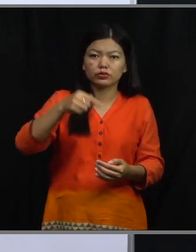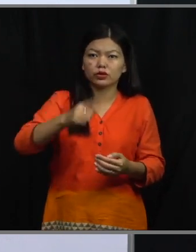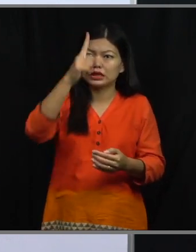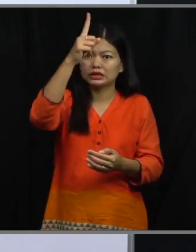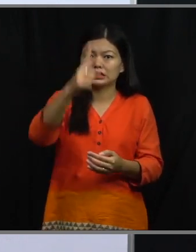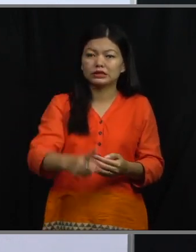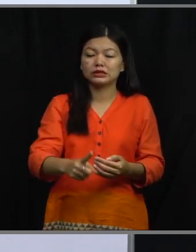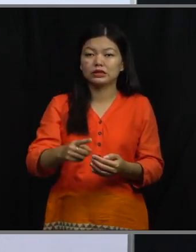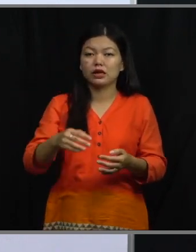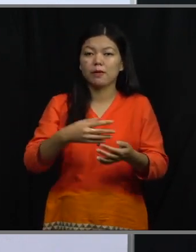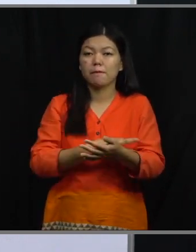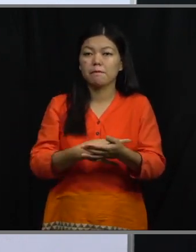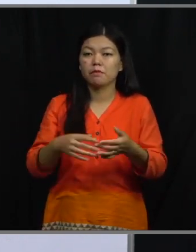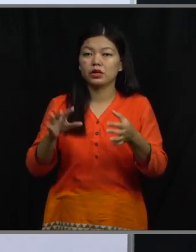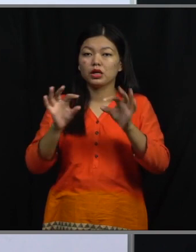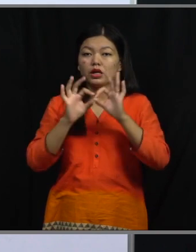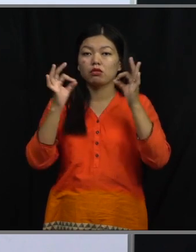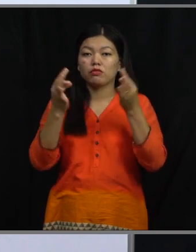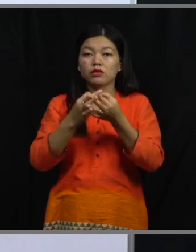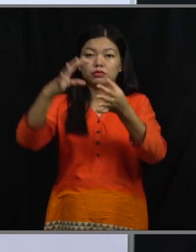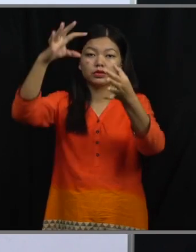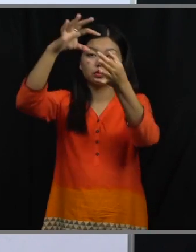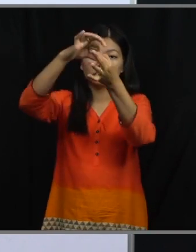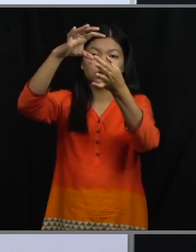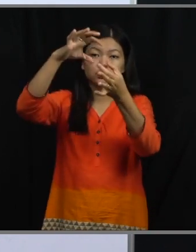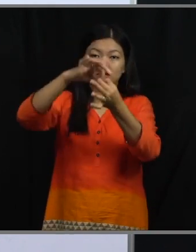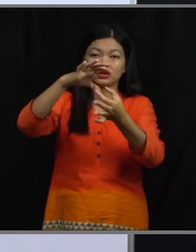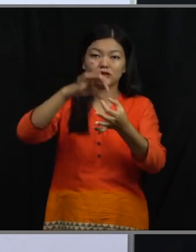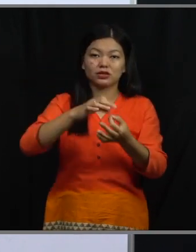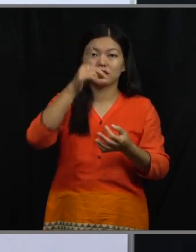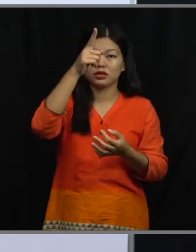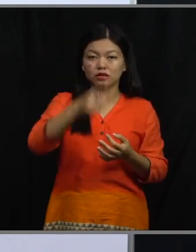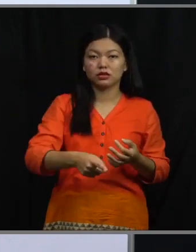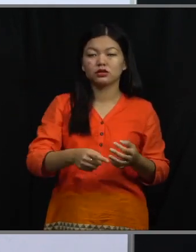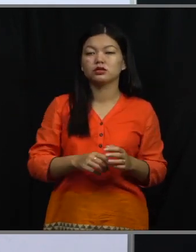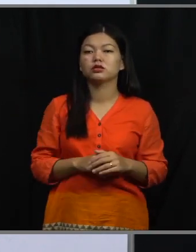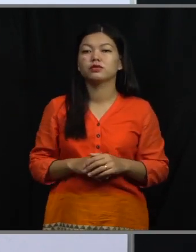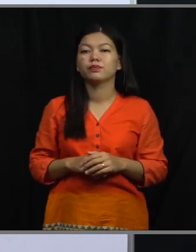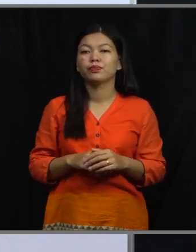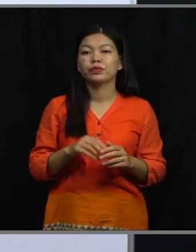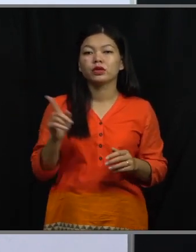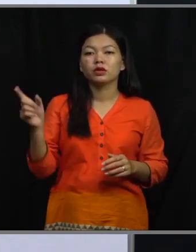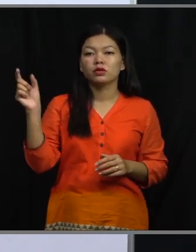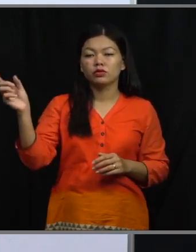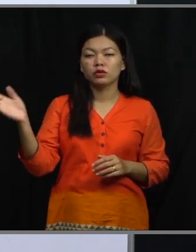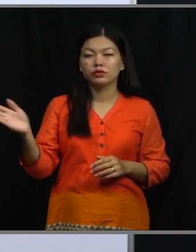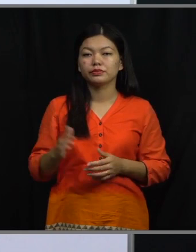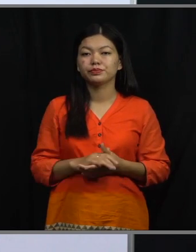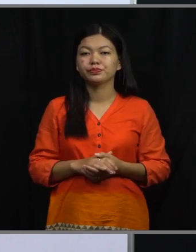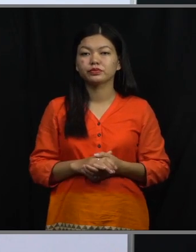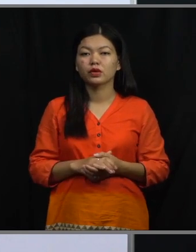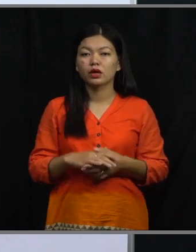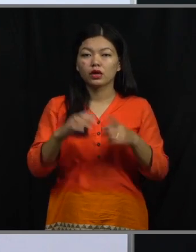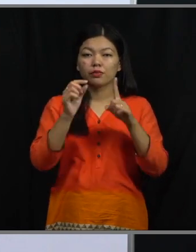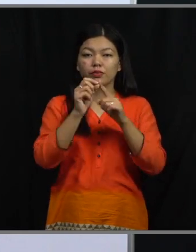line which is descended from the father's side. Matrilineal is from mother's side. Patrilineal is from the